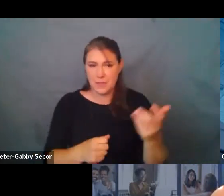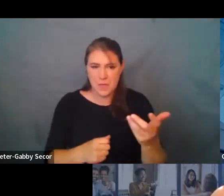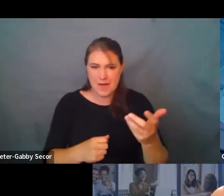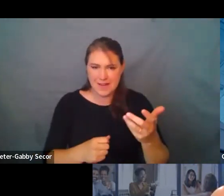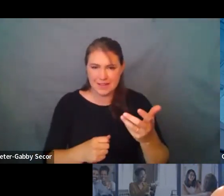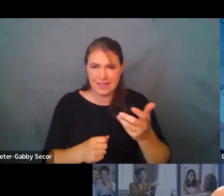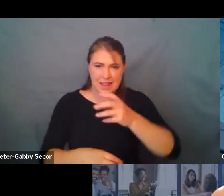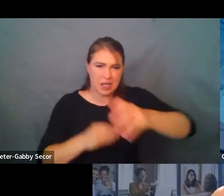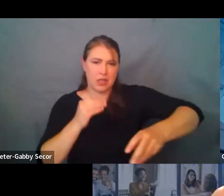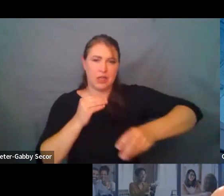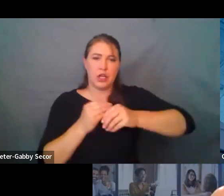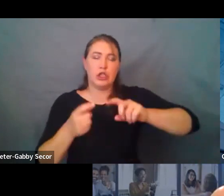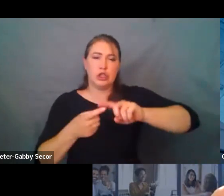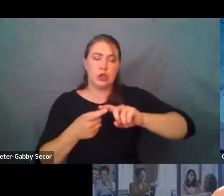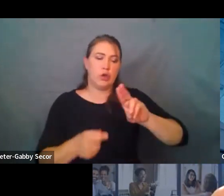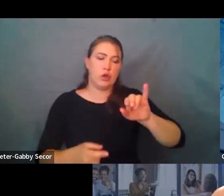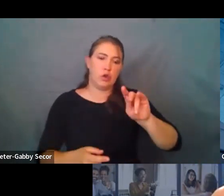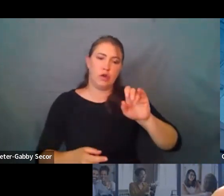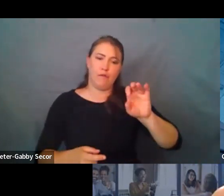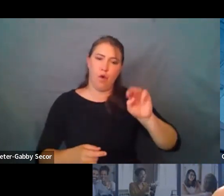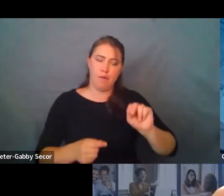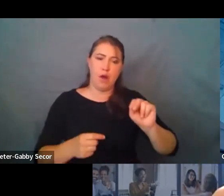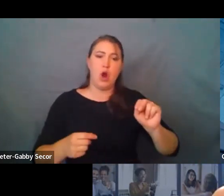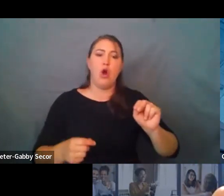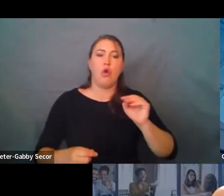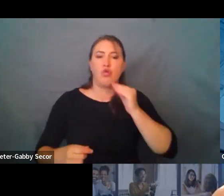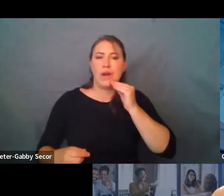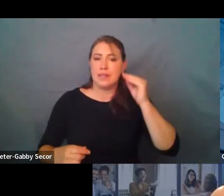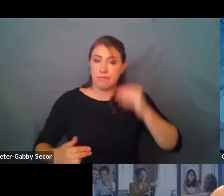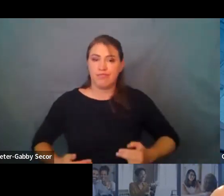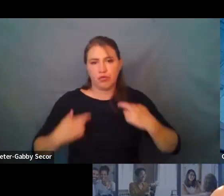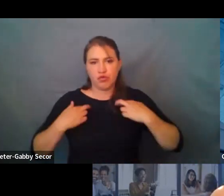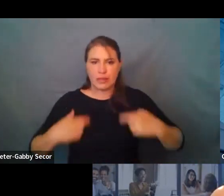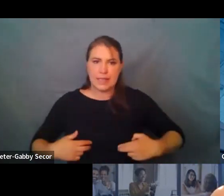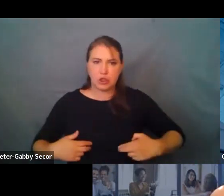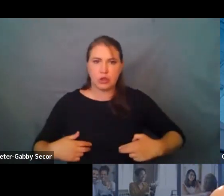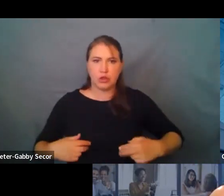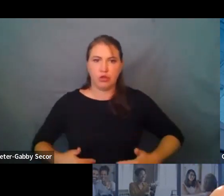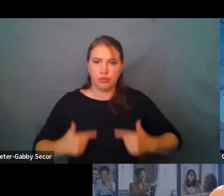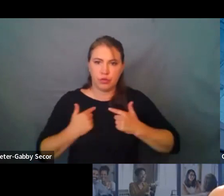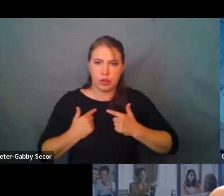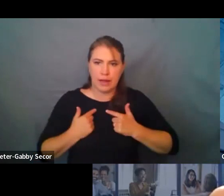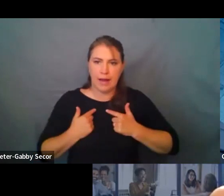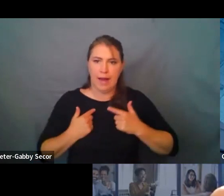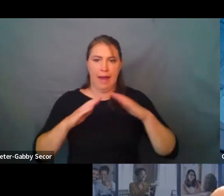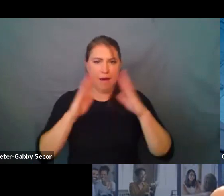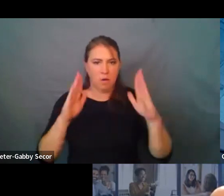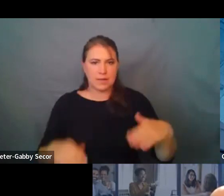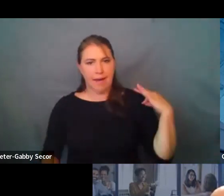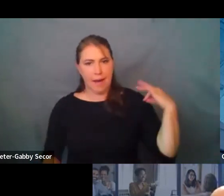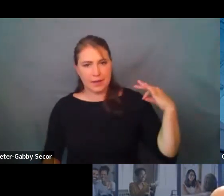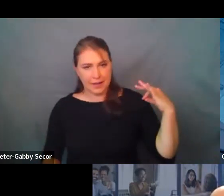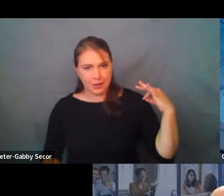the Uniform Residential Loan Application of housing counseling. And so now, starting in March of